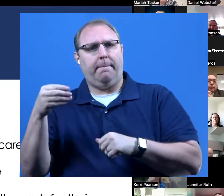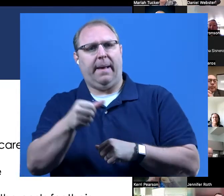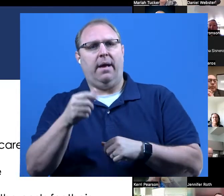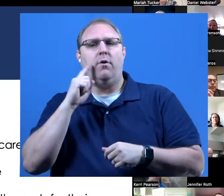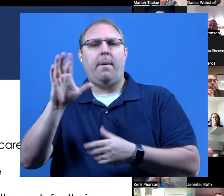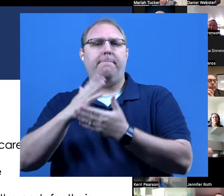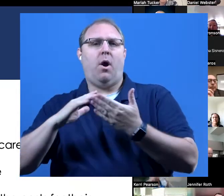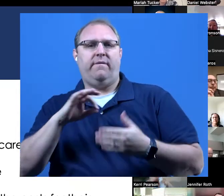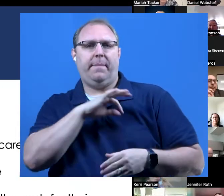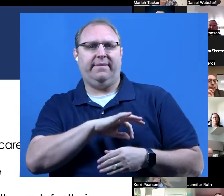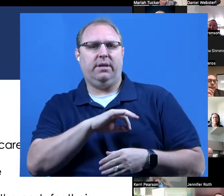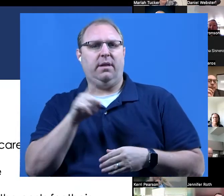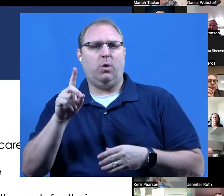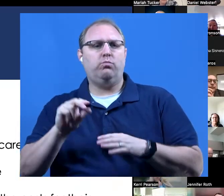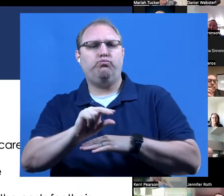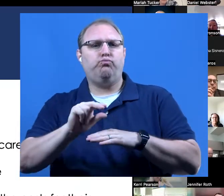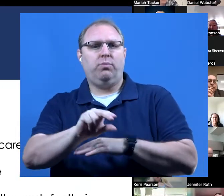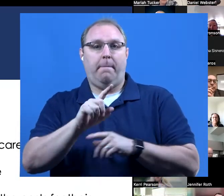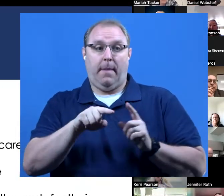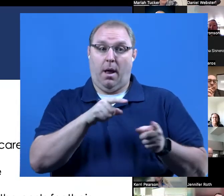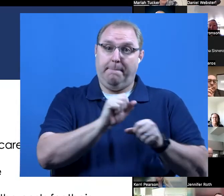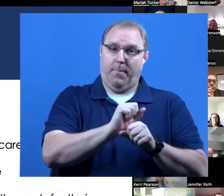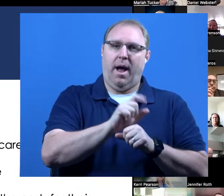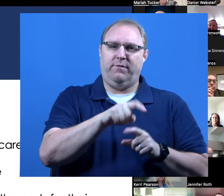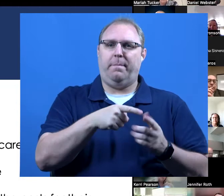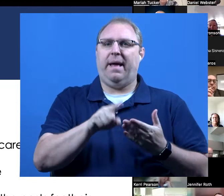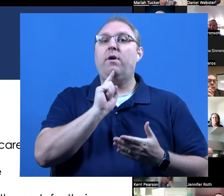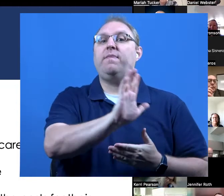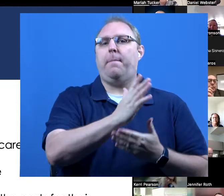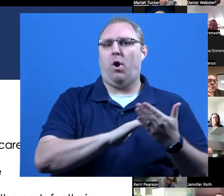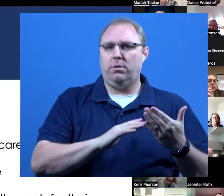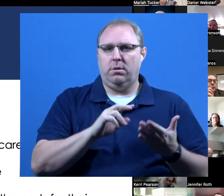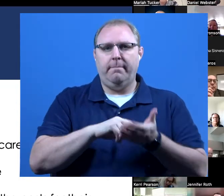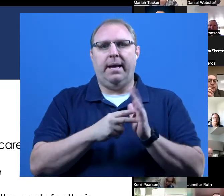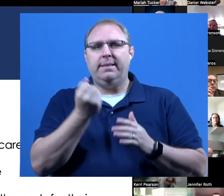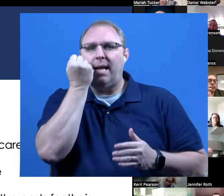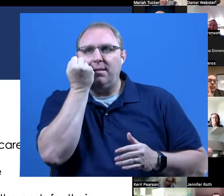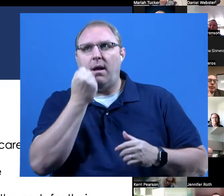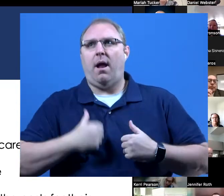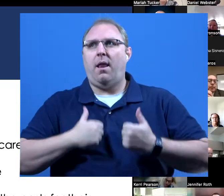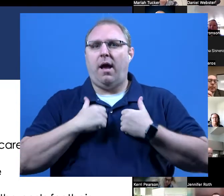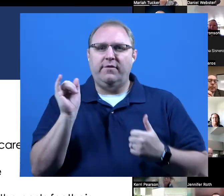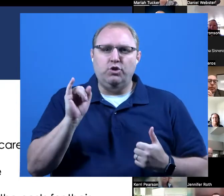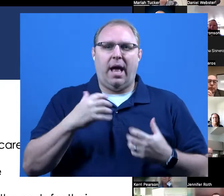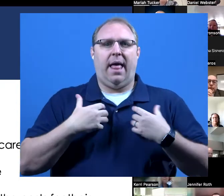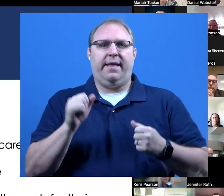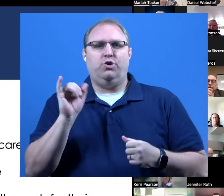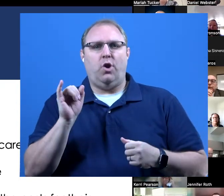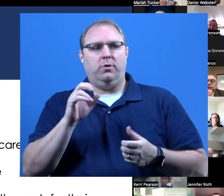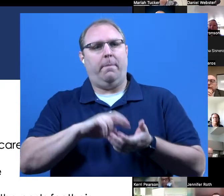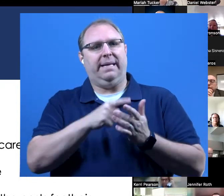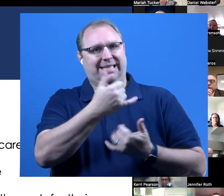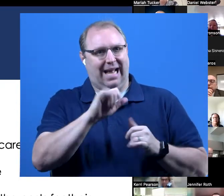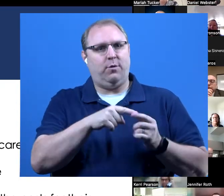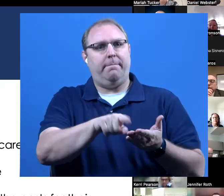benefits? Well, the state continues to pay for its portion of the benefits, but employees need to pay for their portion. So